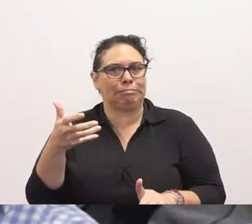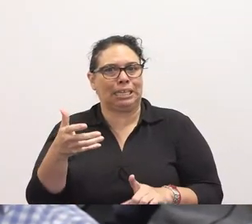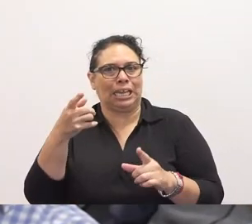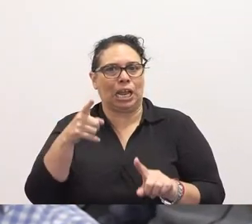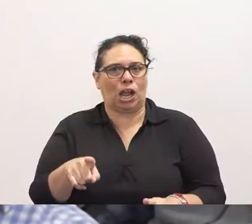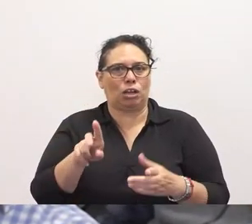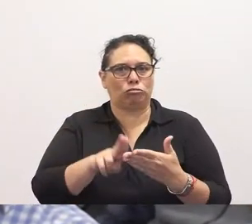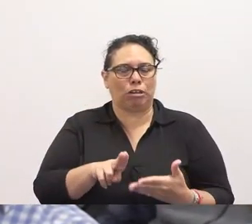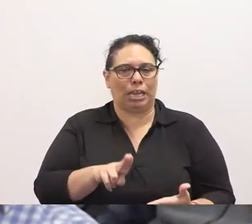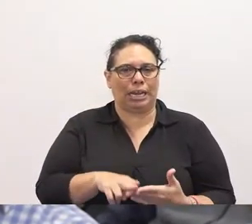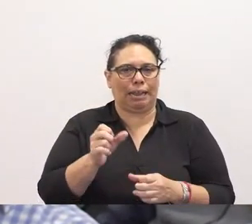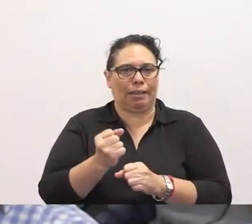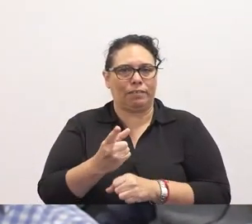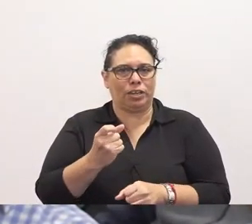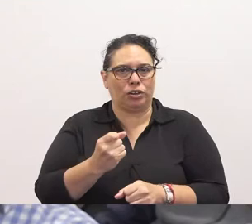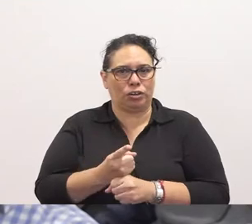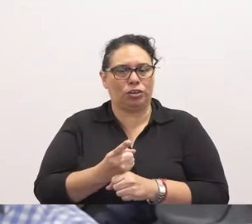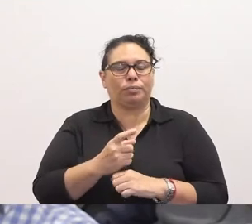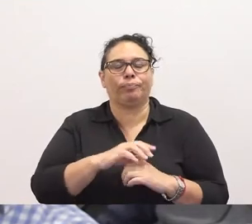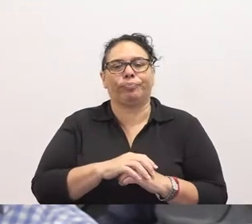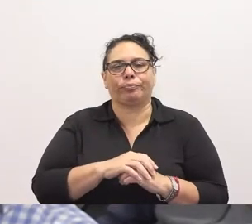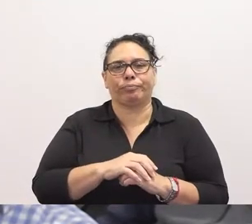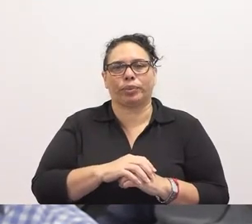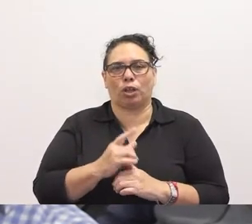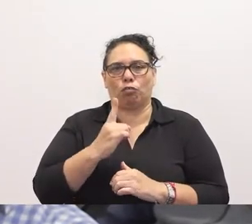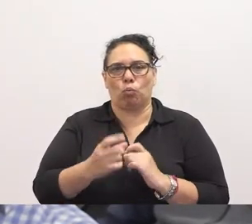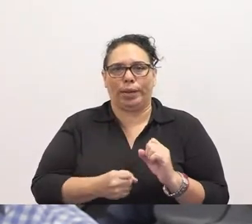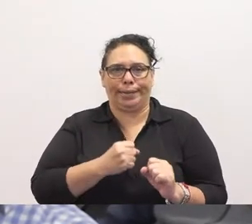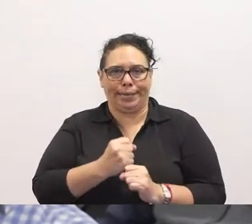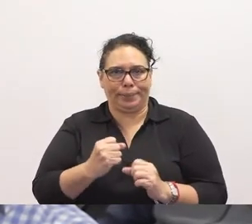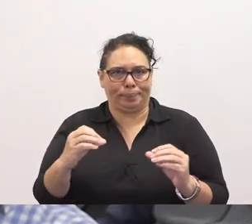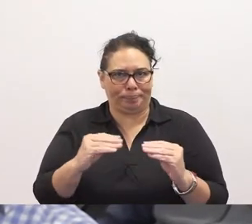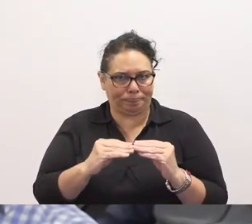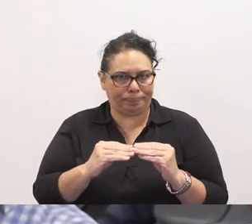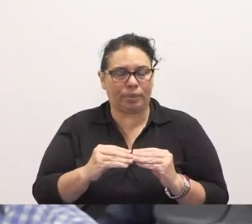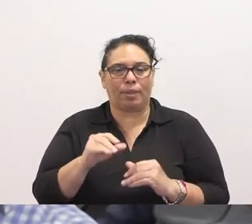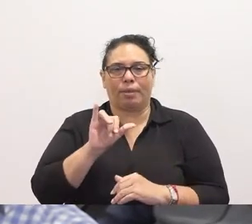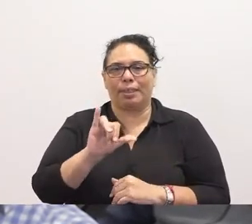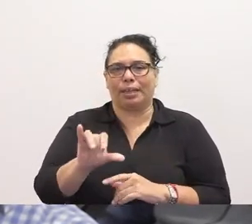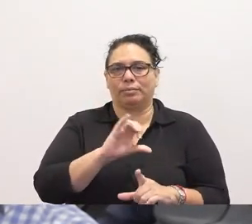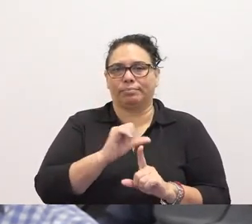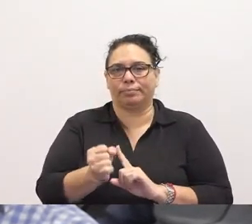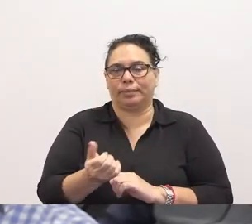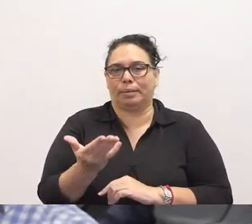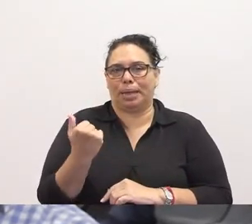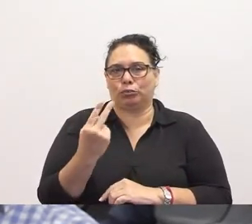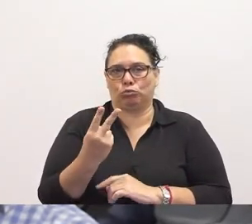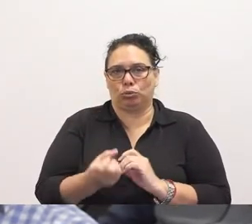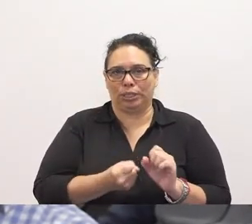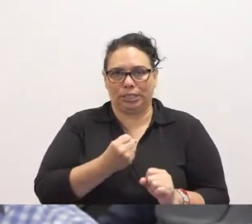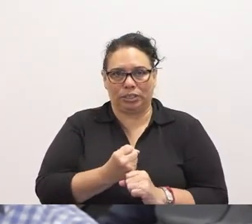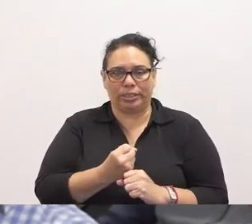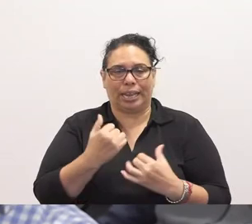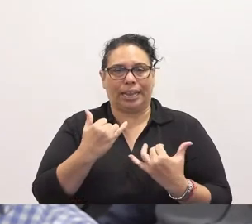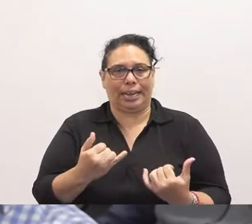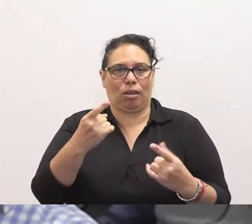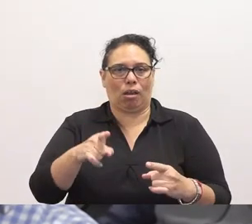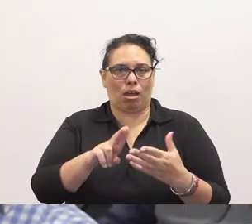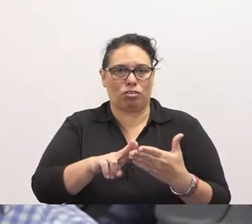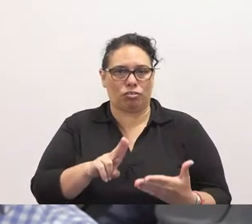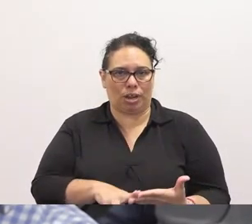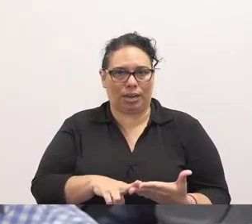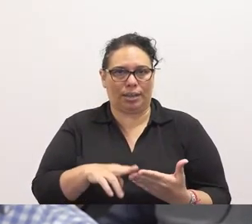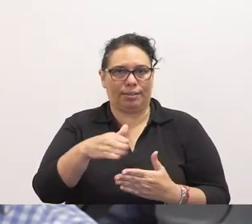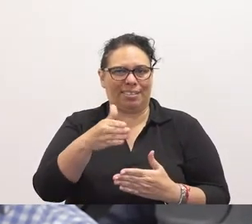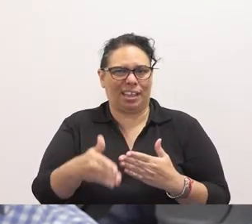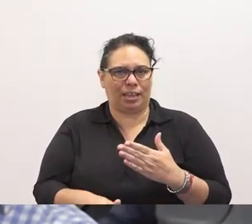each year for an additional term of 1 year. This has been the case for the past 2 years, and now the contract is set to